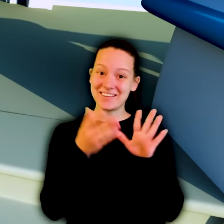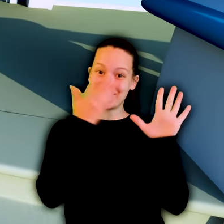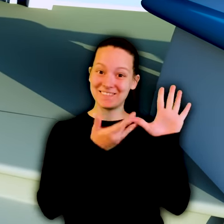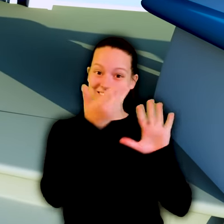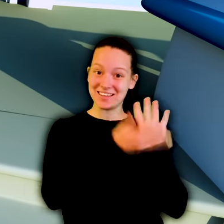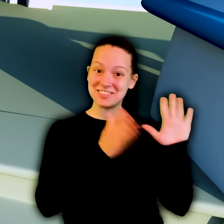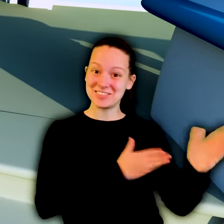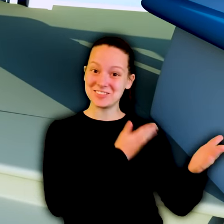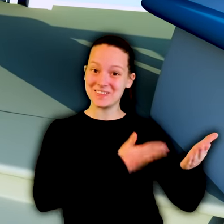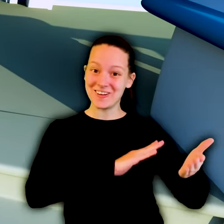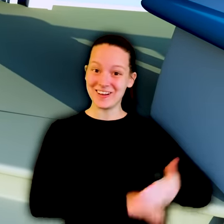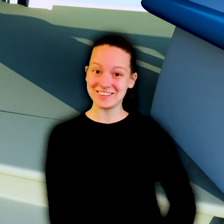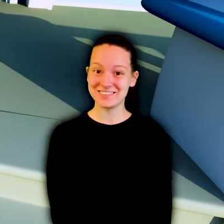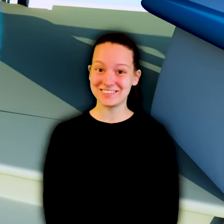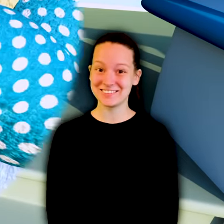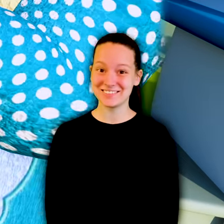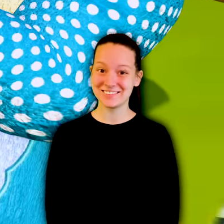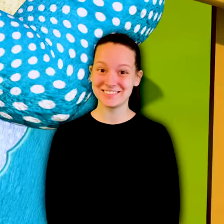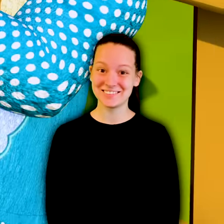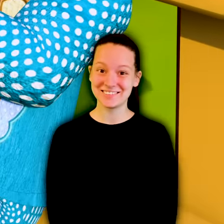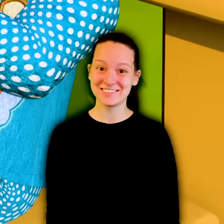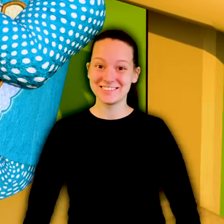The Family Finger Song.